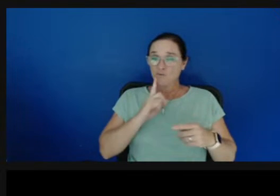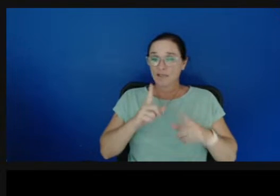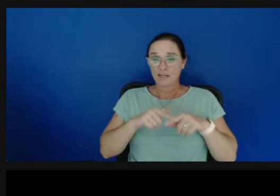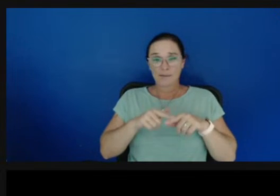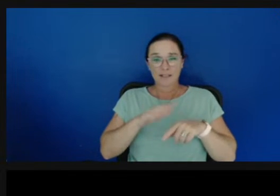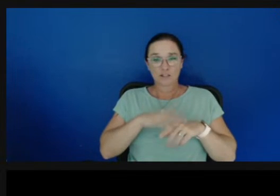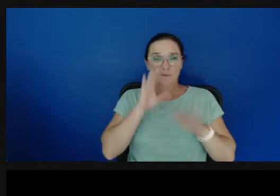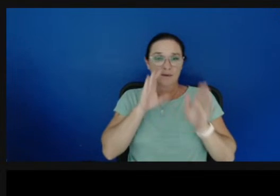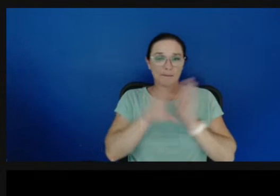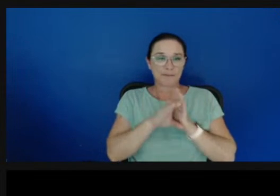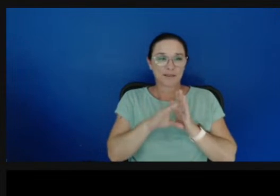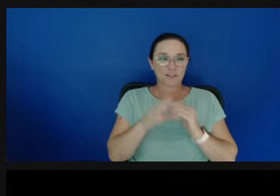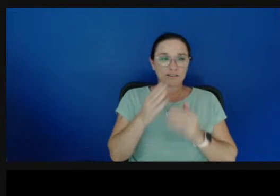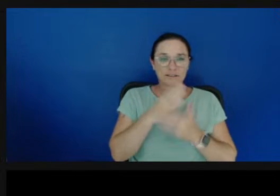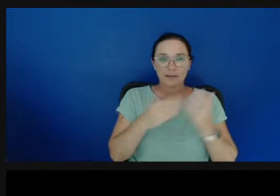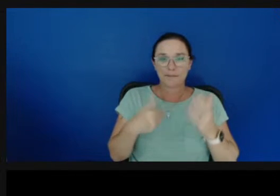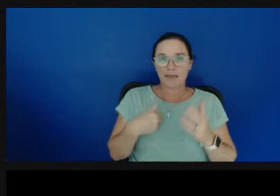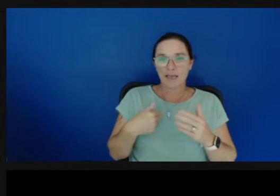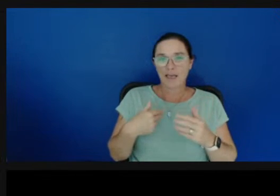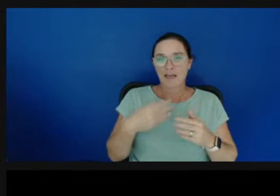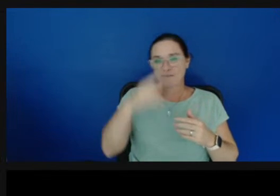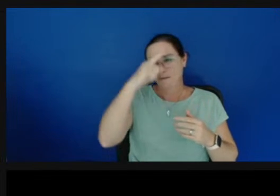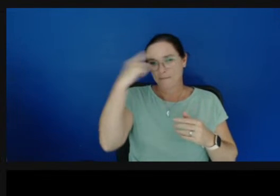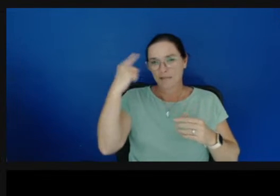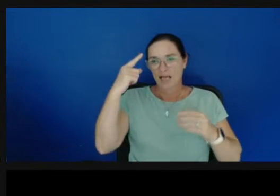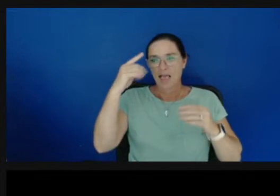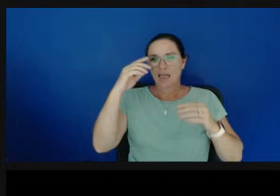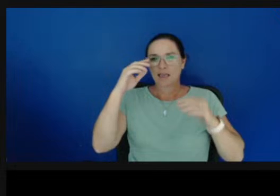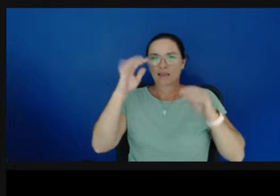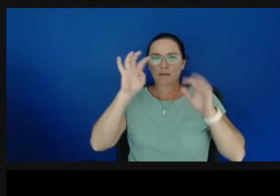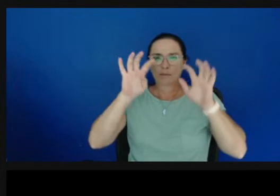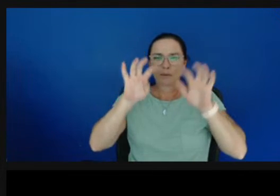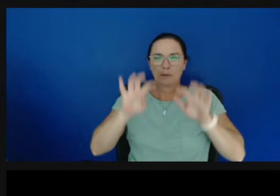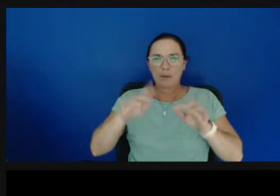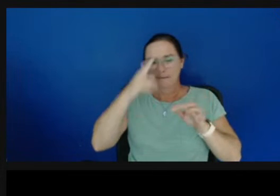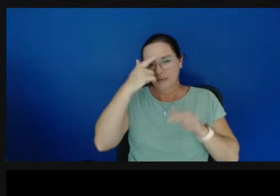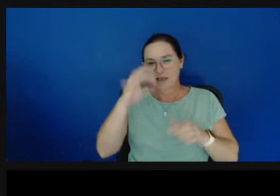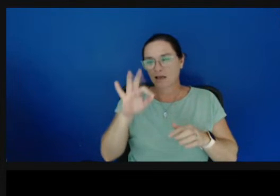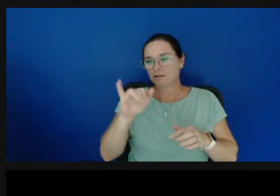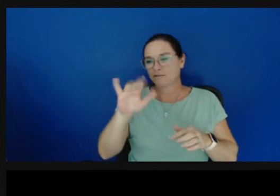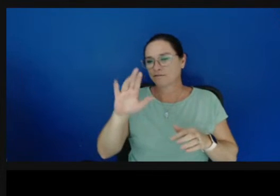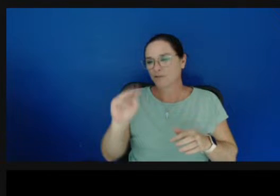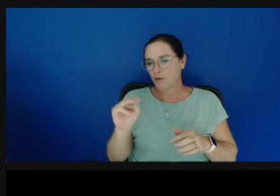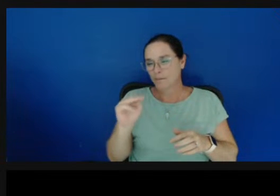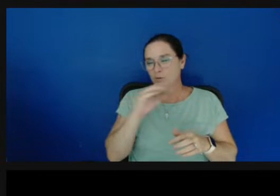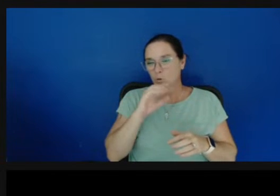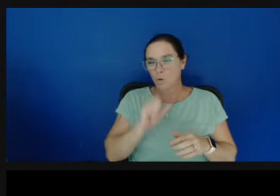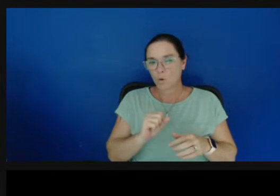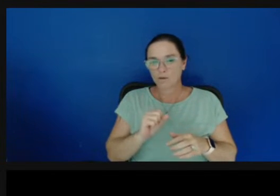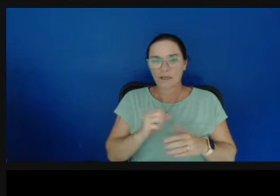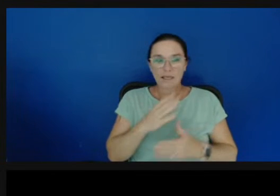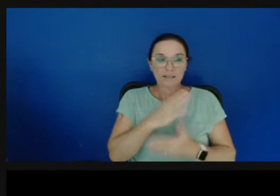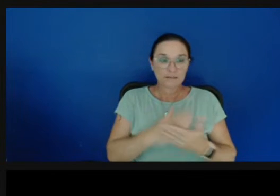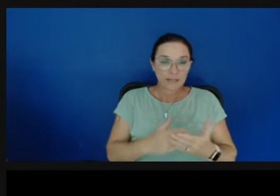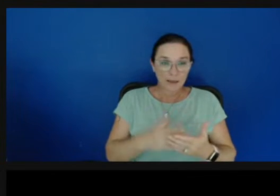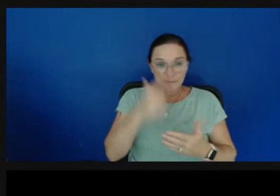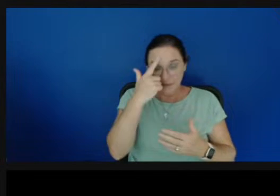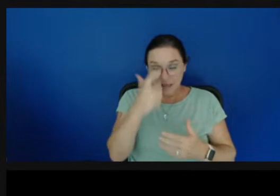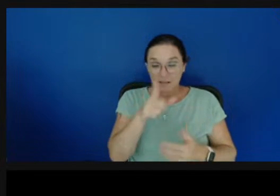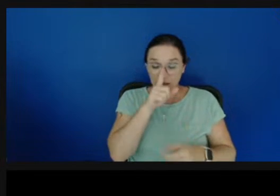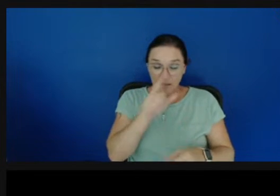images have black speckles in them from the film being old. Some have black speckles in them because those are actually rocks falling through the